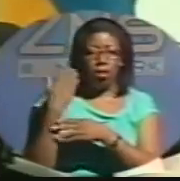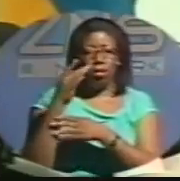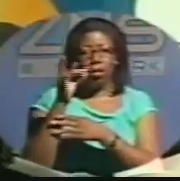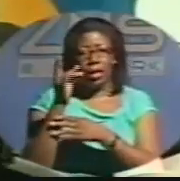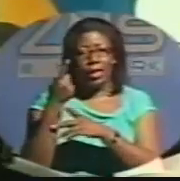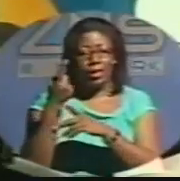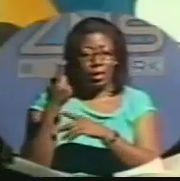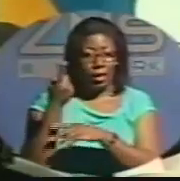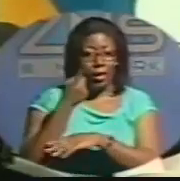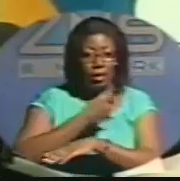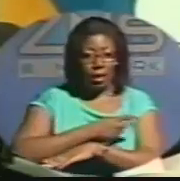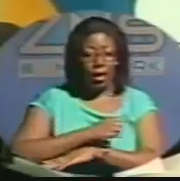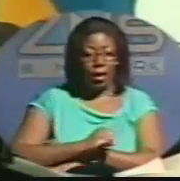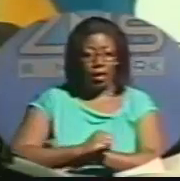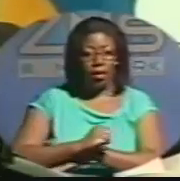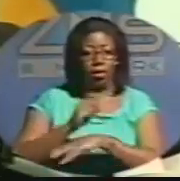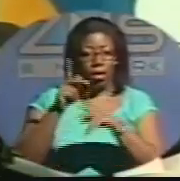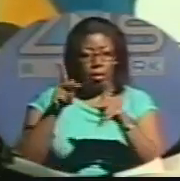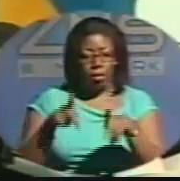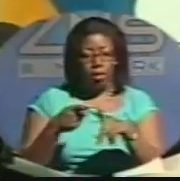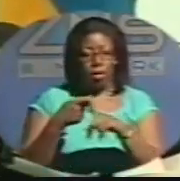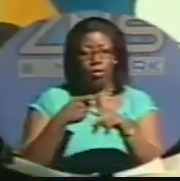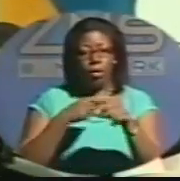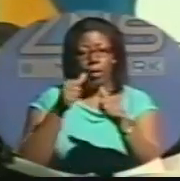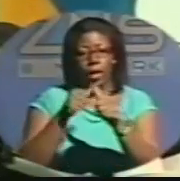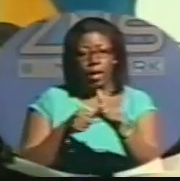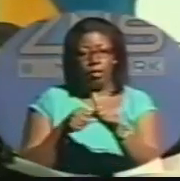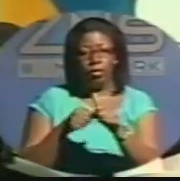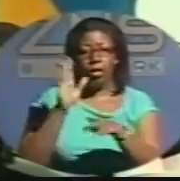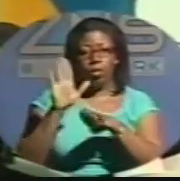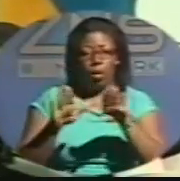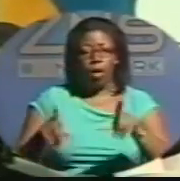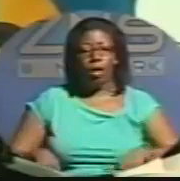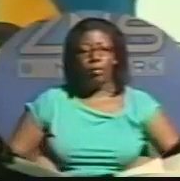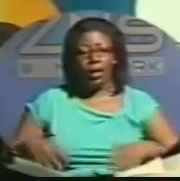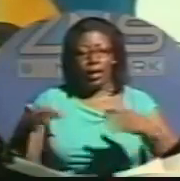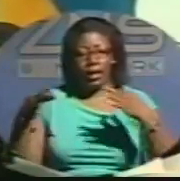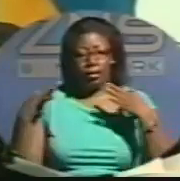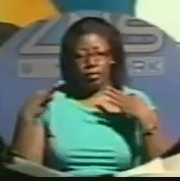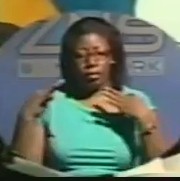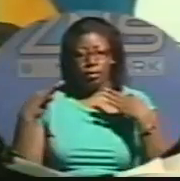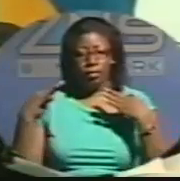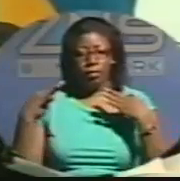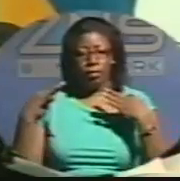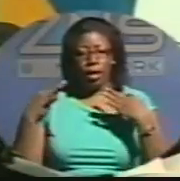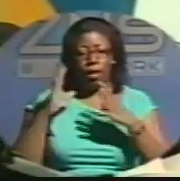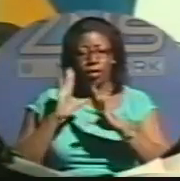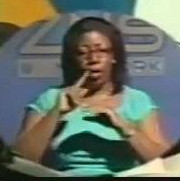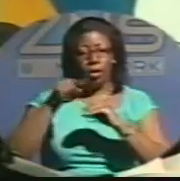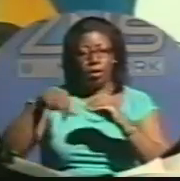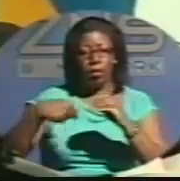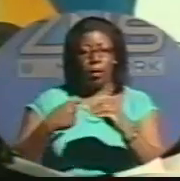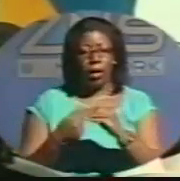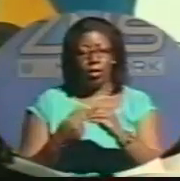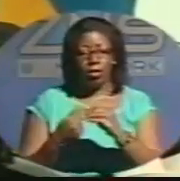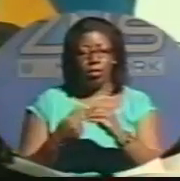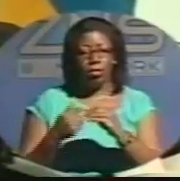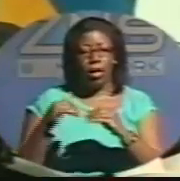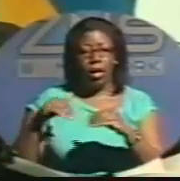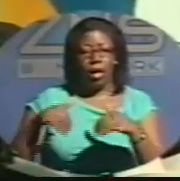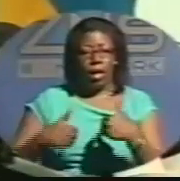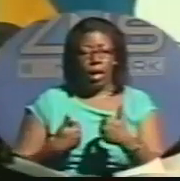8 days, persons from every walk of life have talked about how